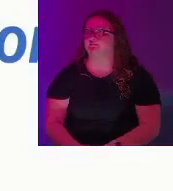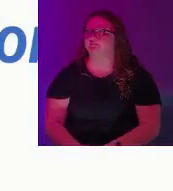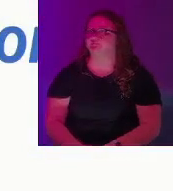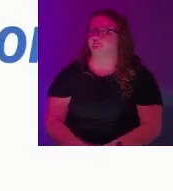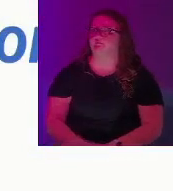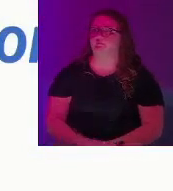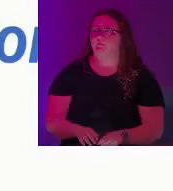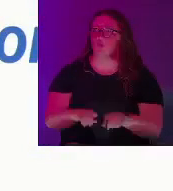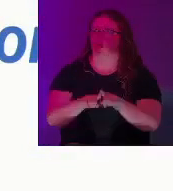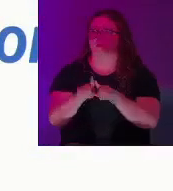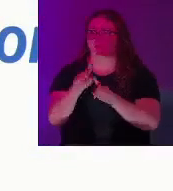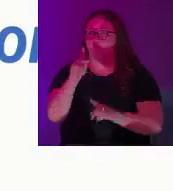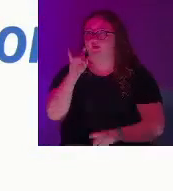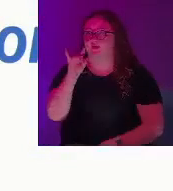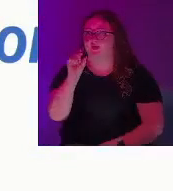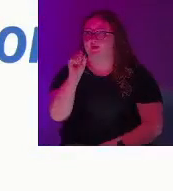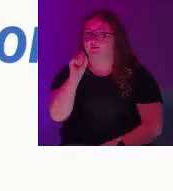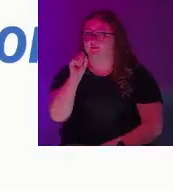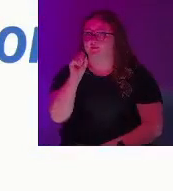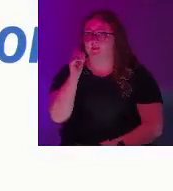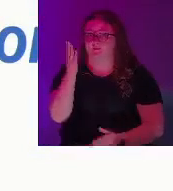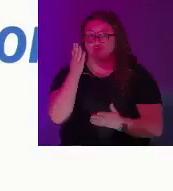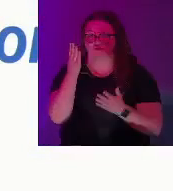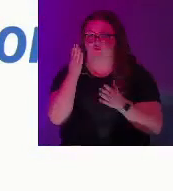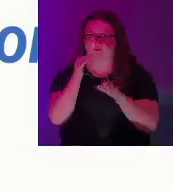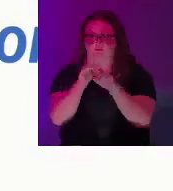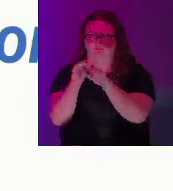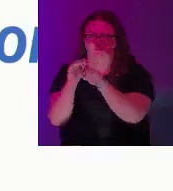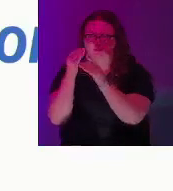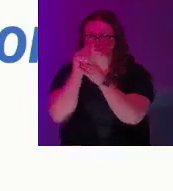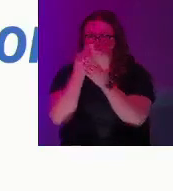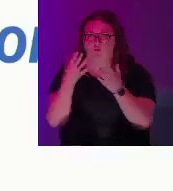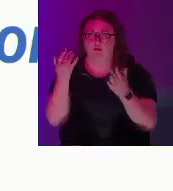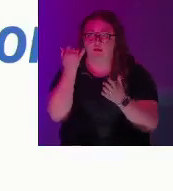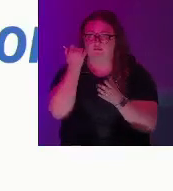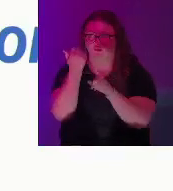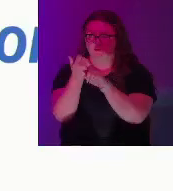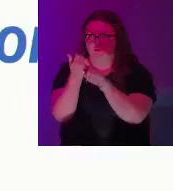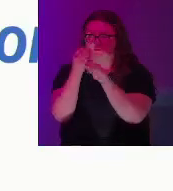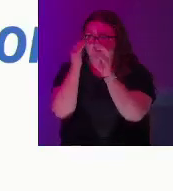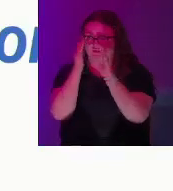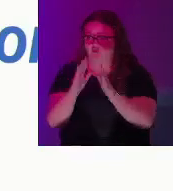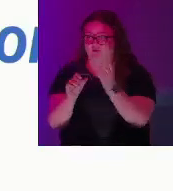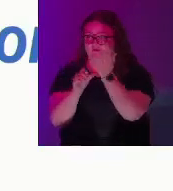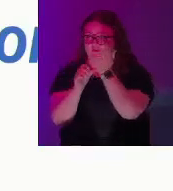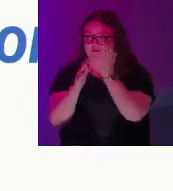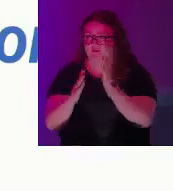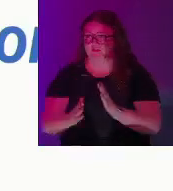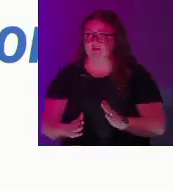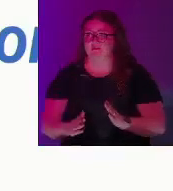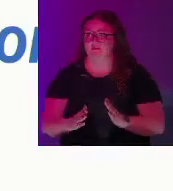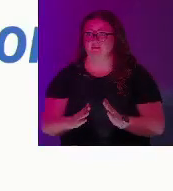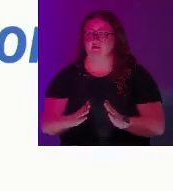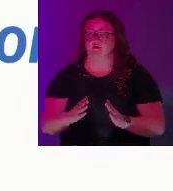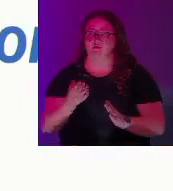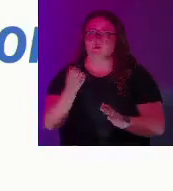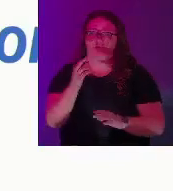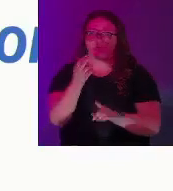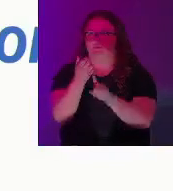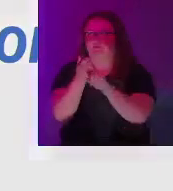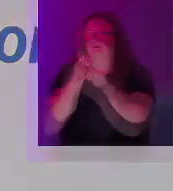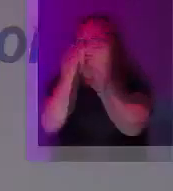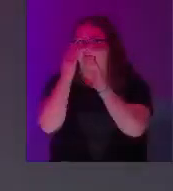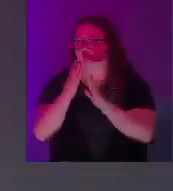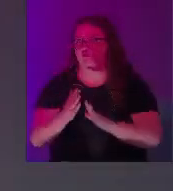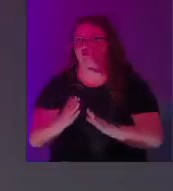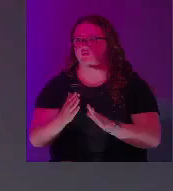Also for the kids ministry, just another reminder, if you are a teacher's assistant or a teacher, look at the